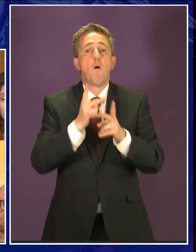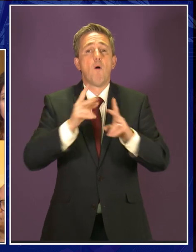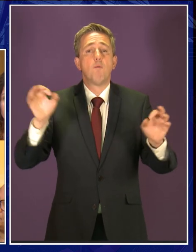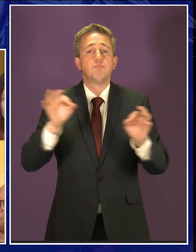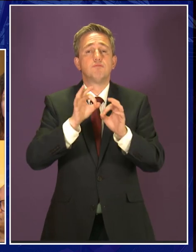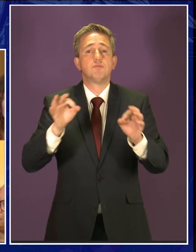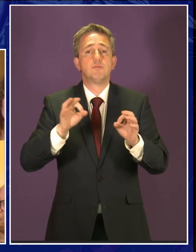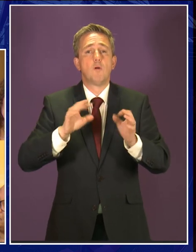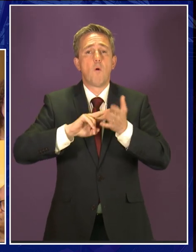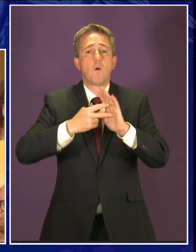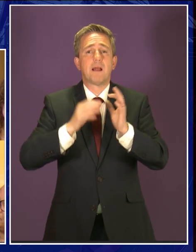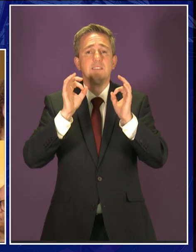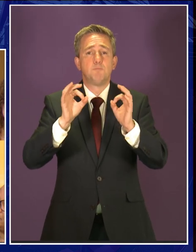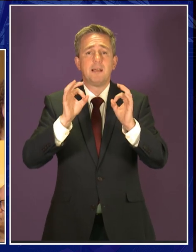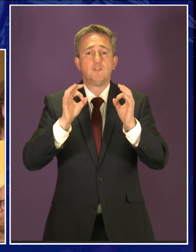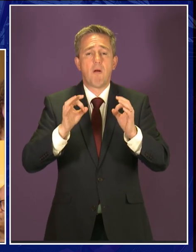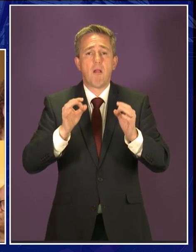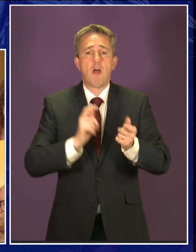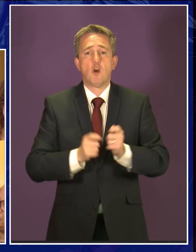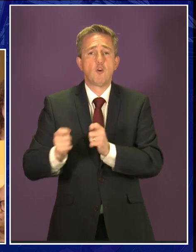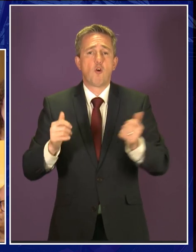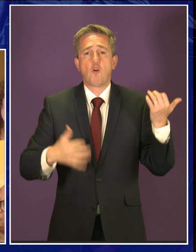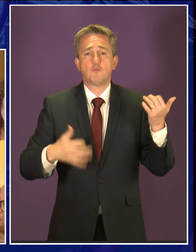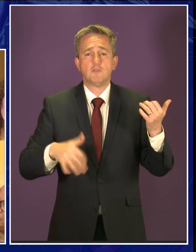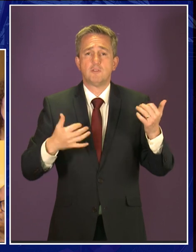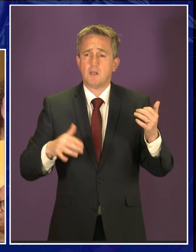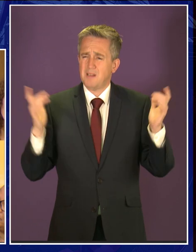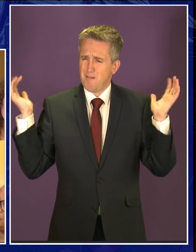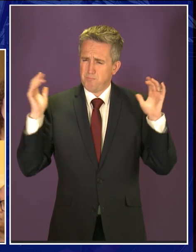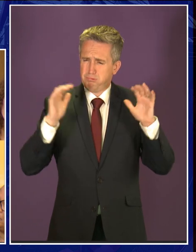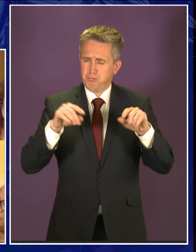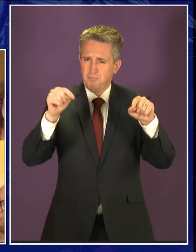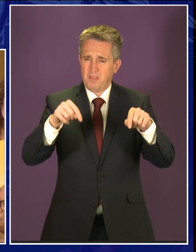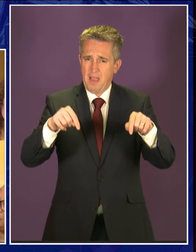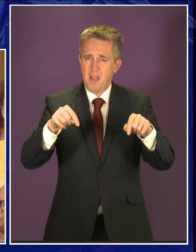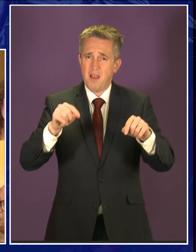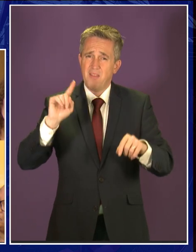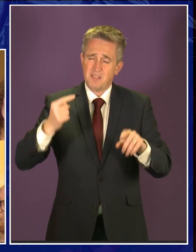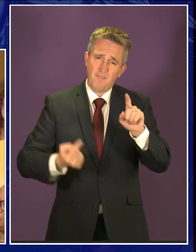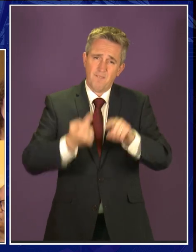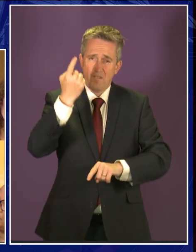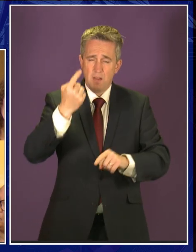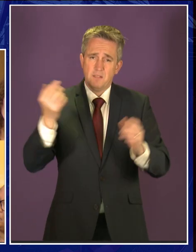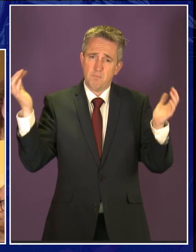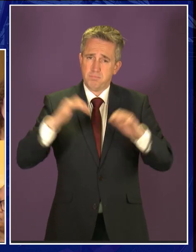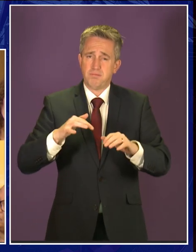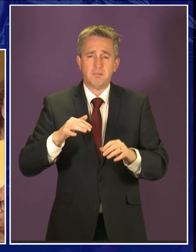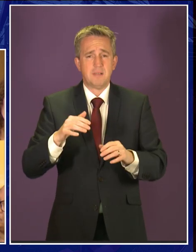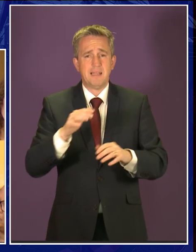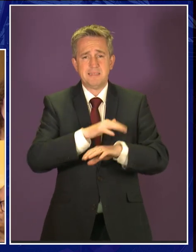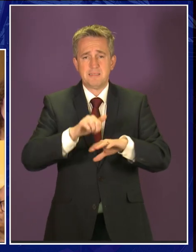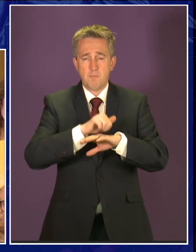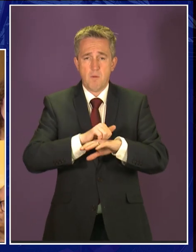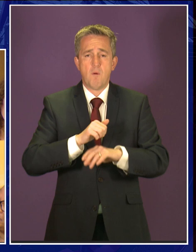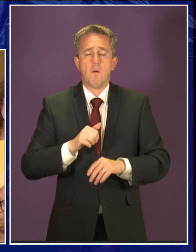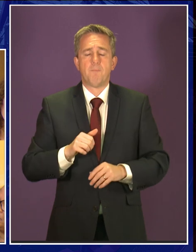special National Day concert that featured a multi-generation of Singaporean composers. This is really the first of its kind. And amongst